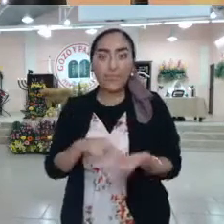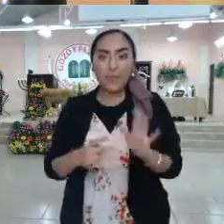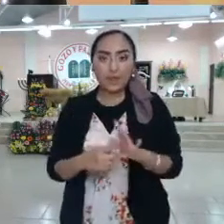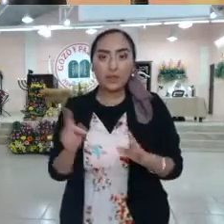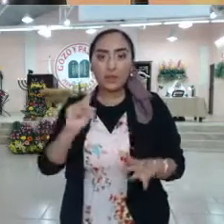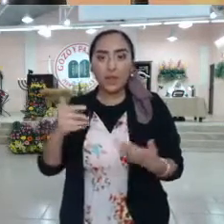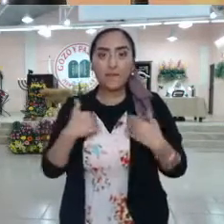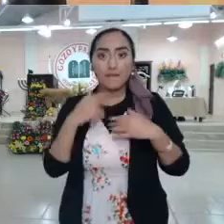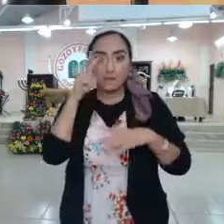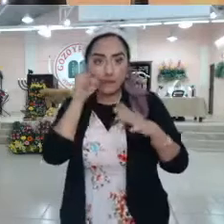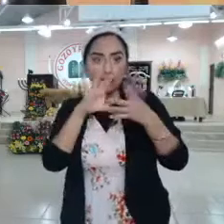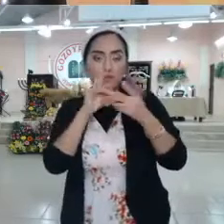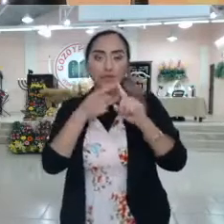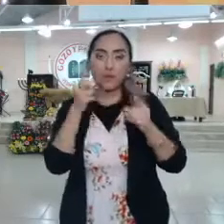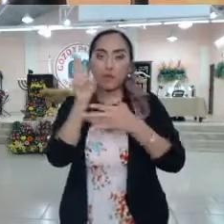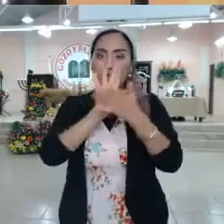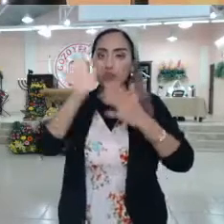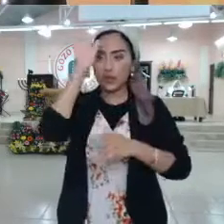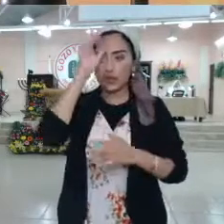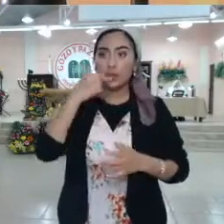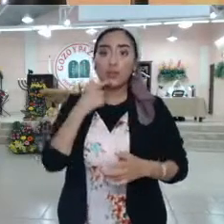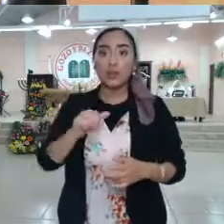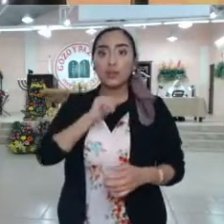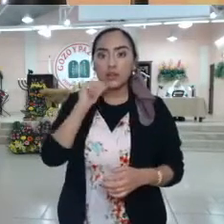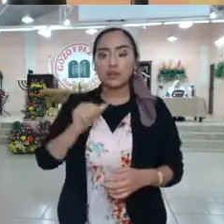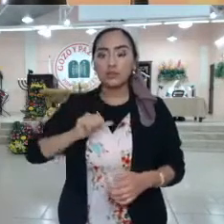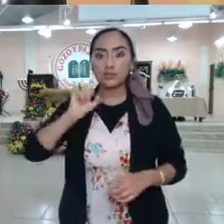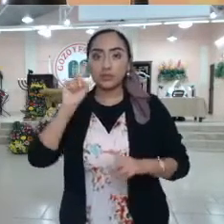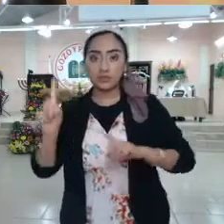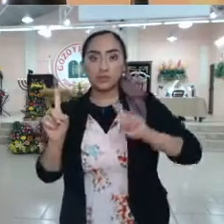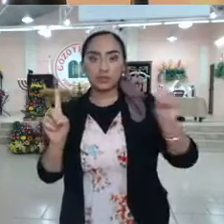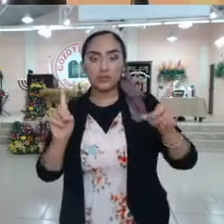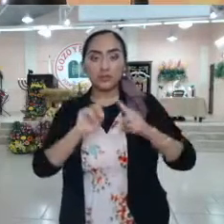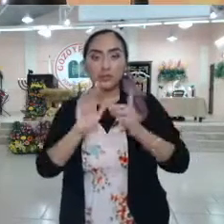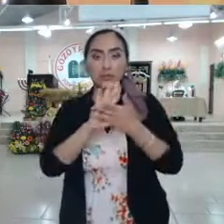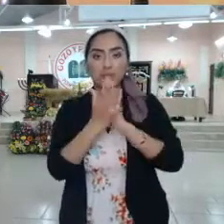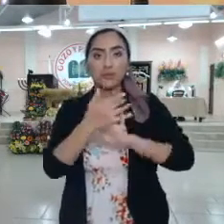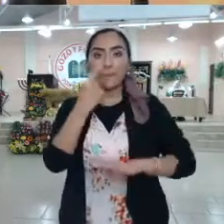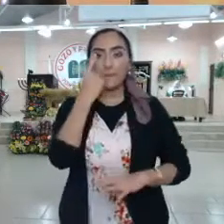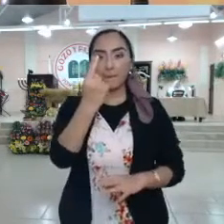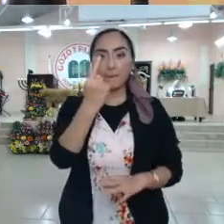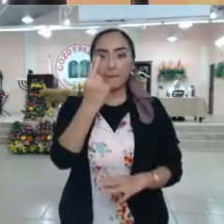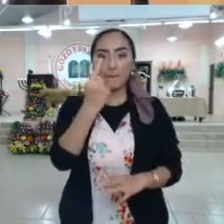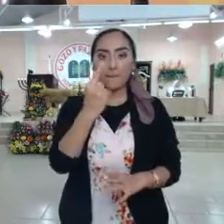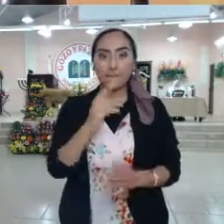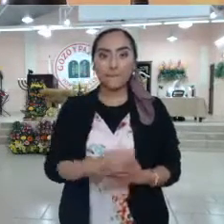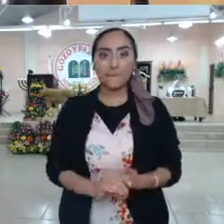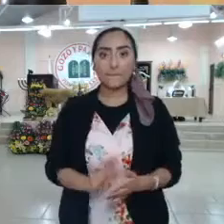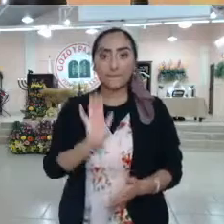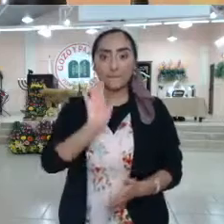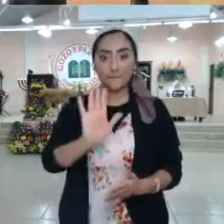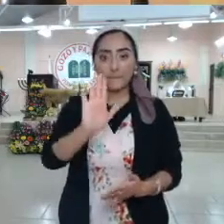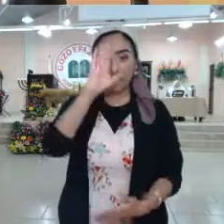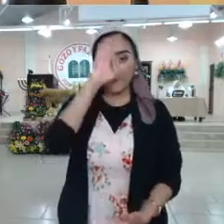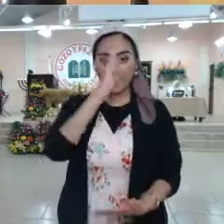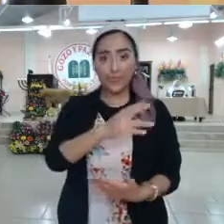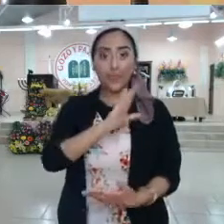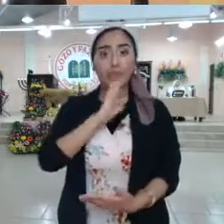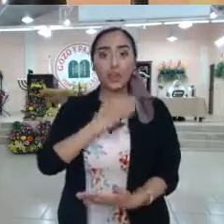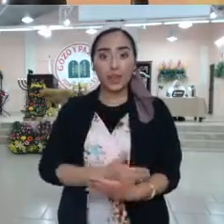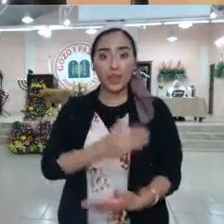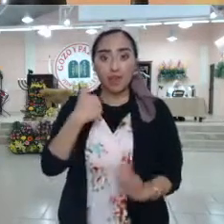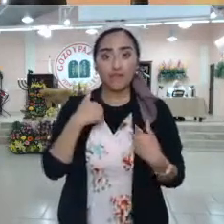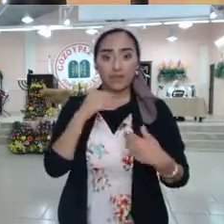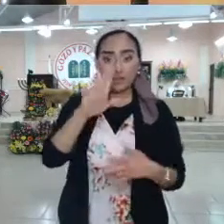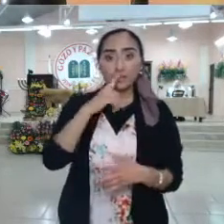la it profecía is when the total del prophecy abacados. of the Ya no Abakadosh has serán been fulfilled. You're dos, not going to be sino two, uno. but one. Tu hijo o tu Your hija son tiene or tu your